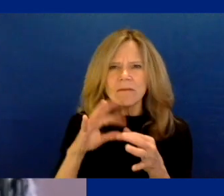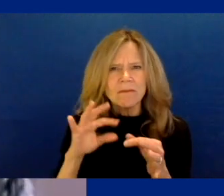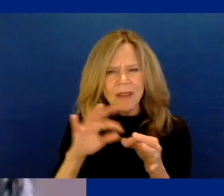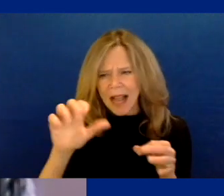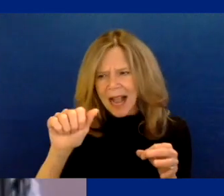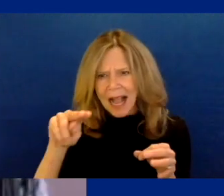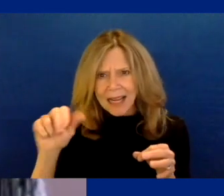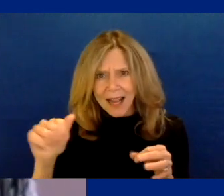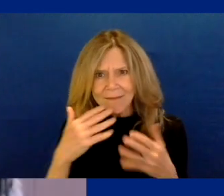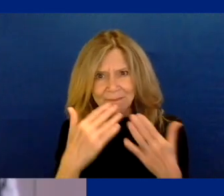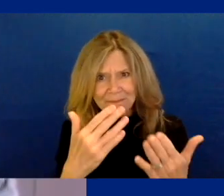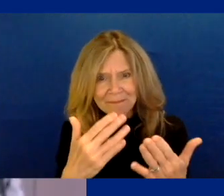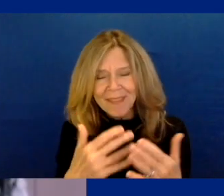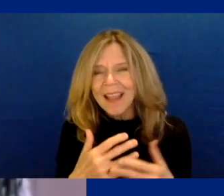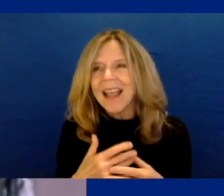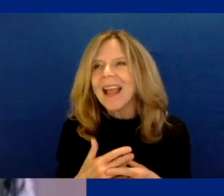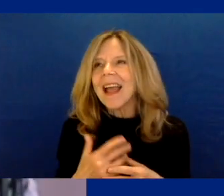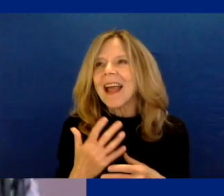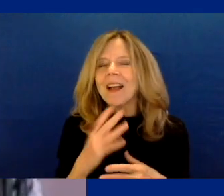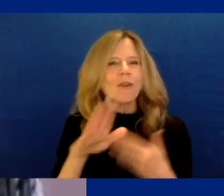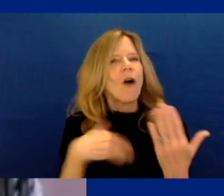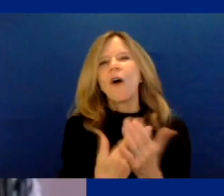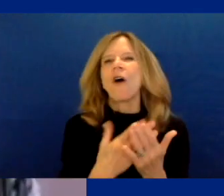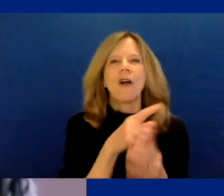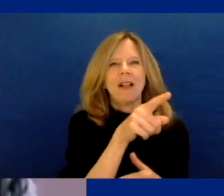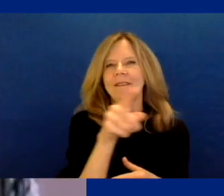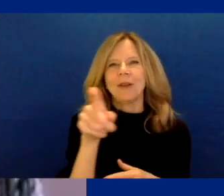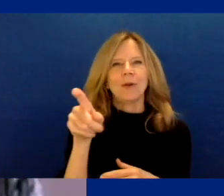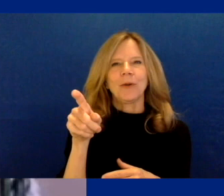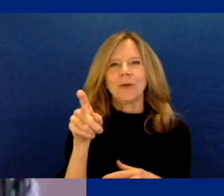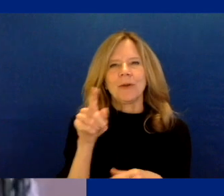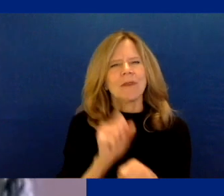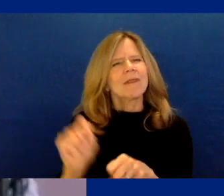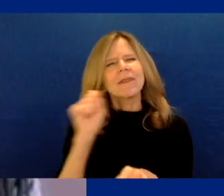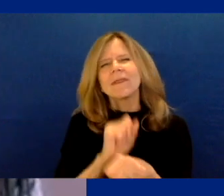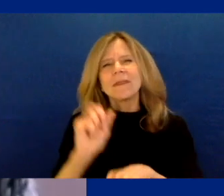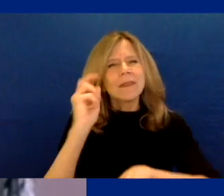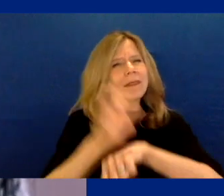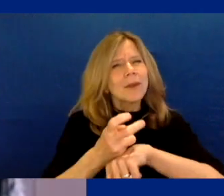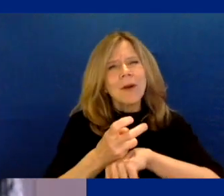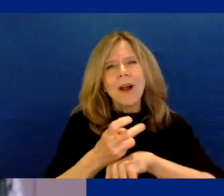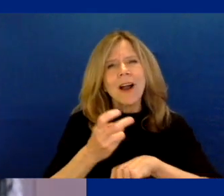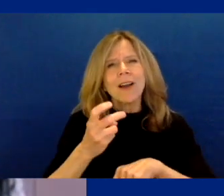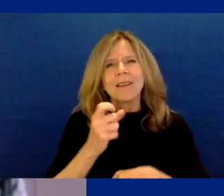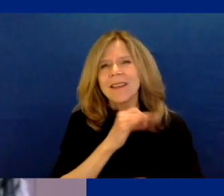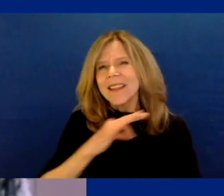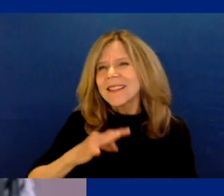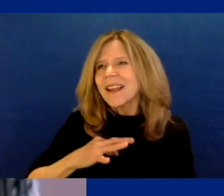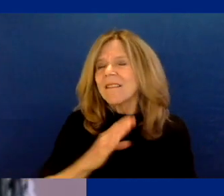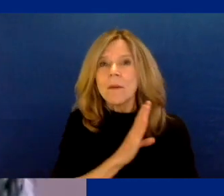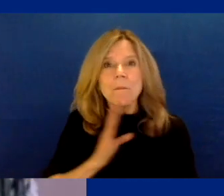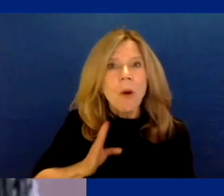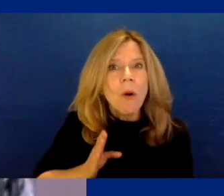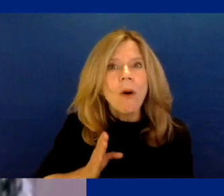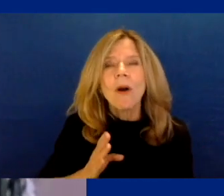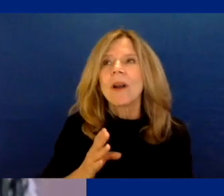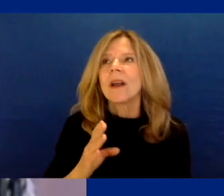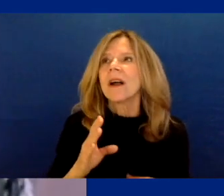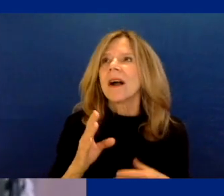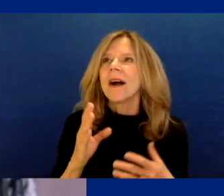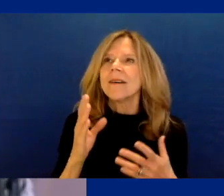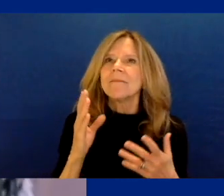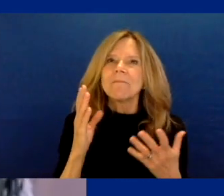said Anna, and all of you who work tirelessly at the foundation. Thank you, the board,